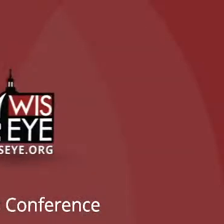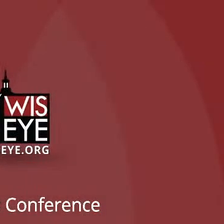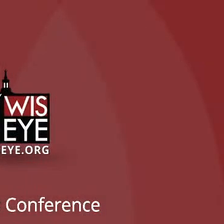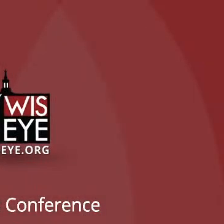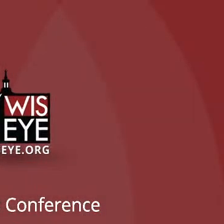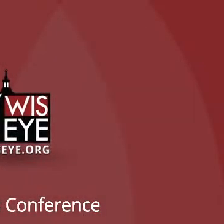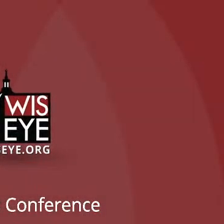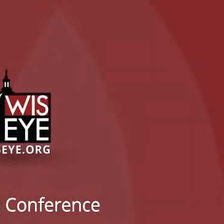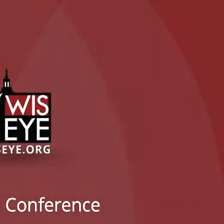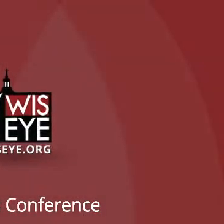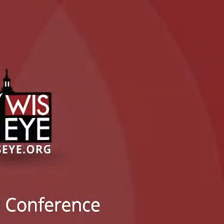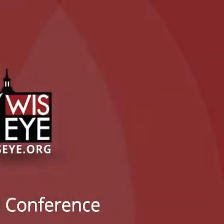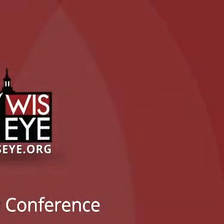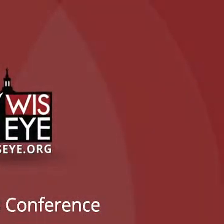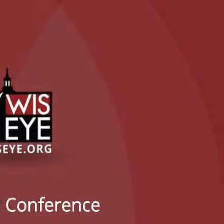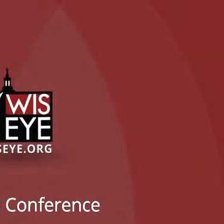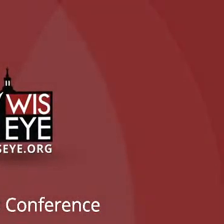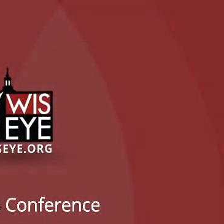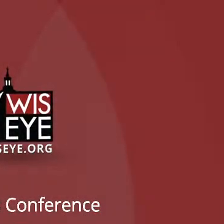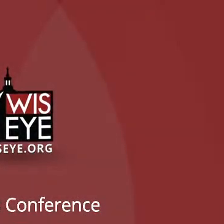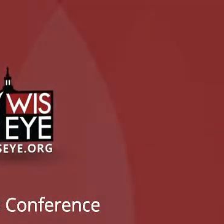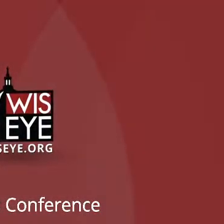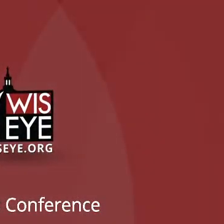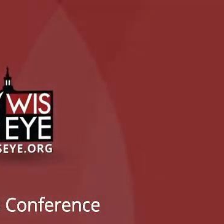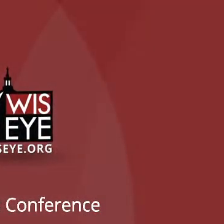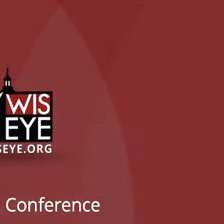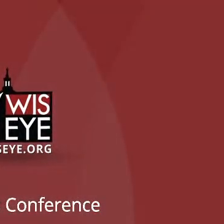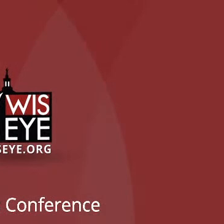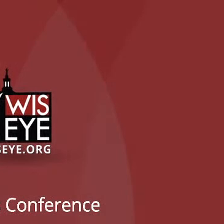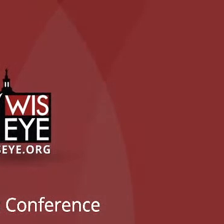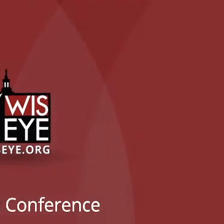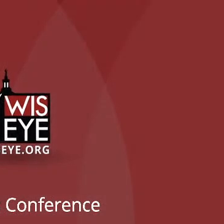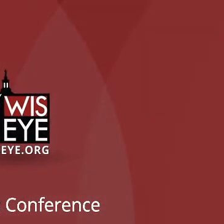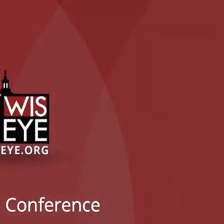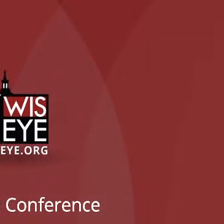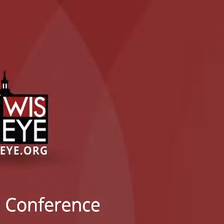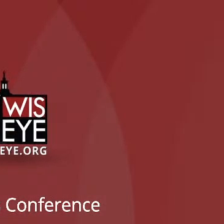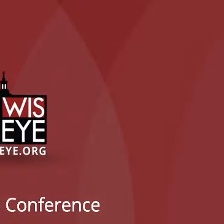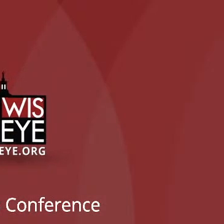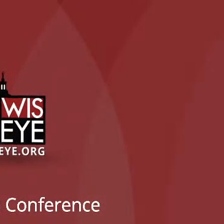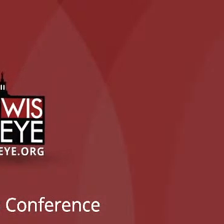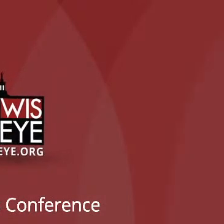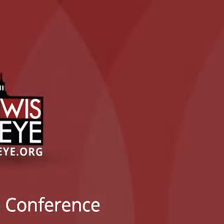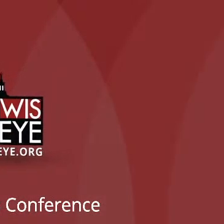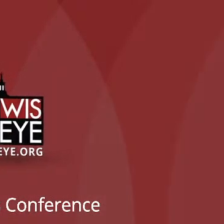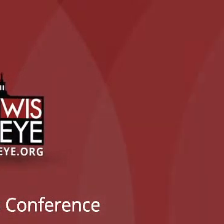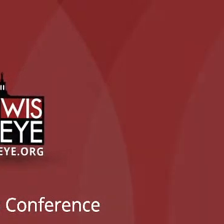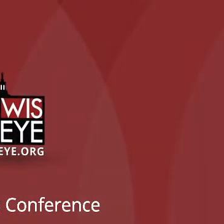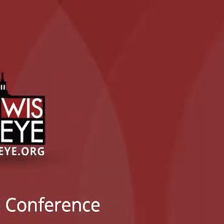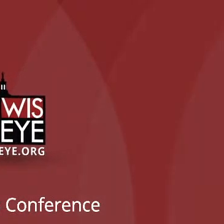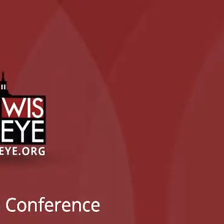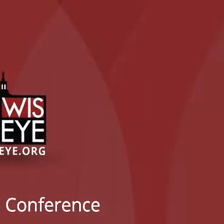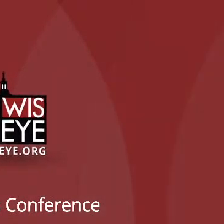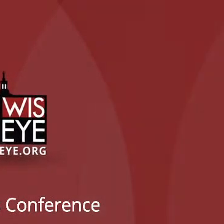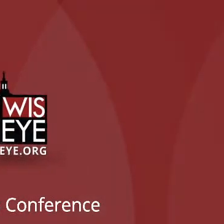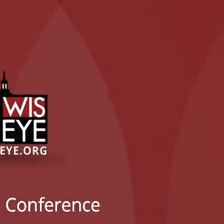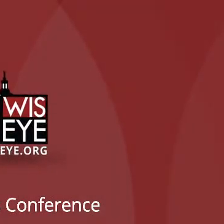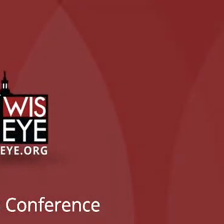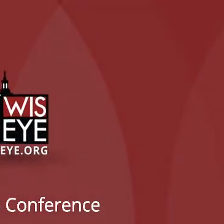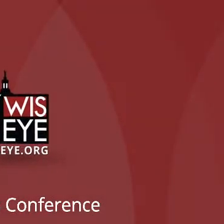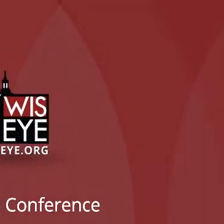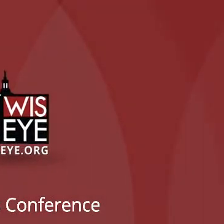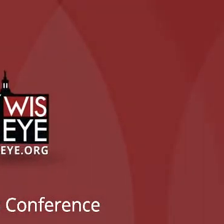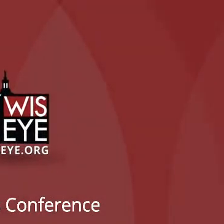You're watching Wisconsin Eye, an independent, nonprofit public affairs network, engaging the citizens of Wisconsin